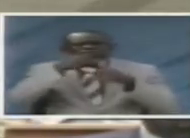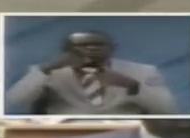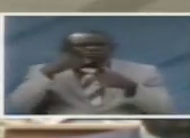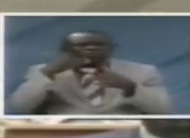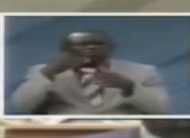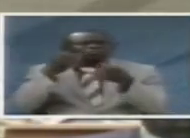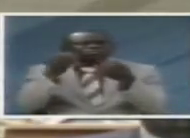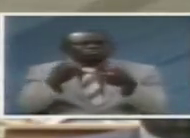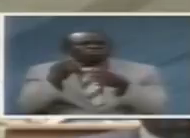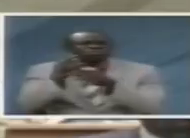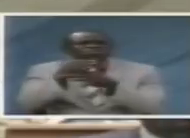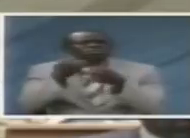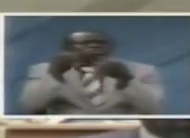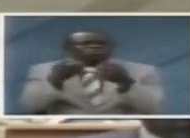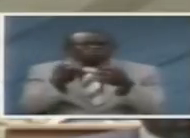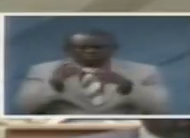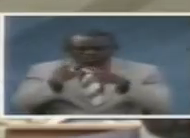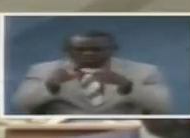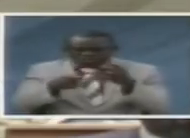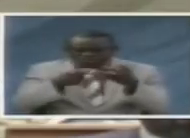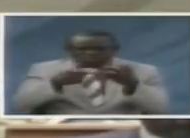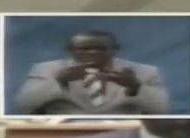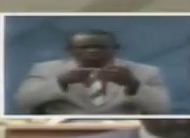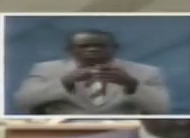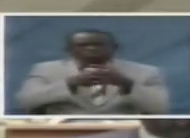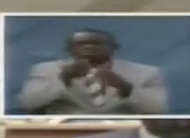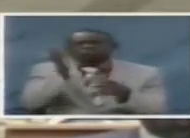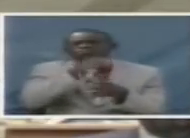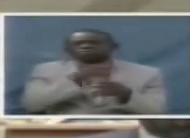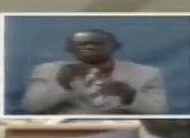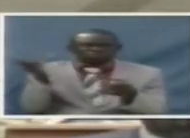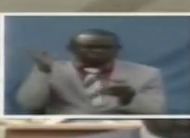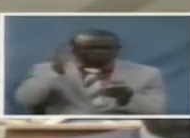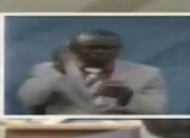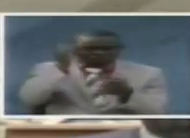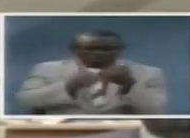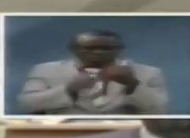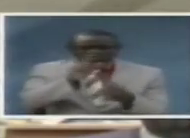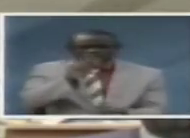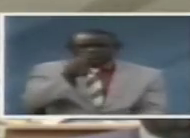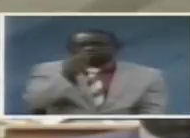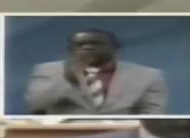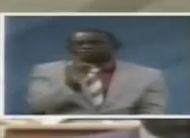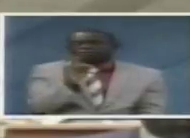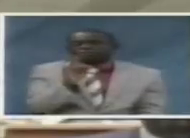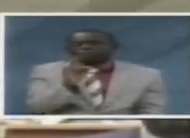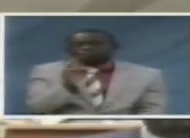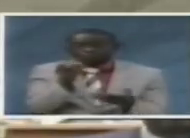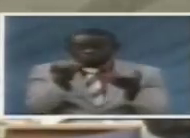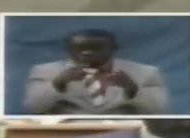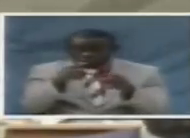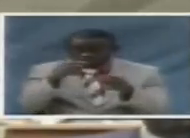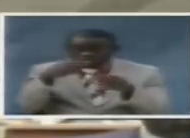in 2018. The results of the census will guide policy formulation to facilitate growth